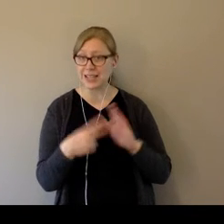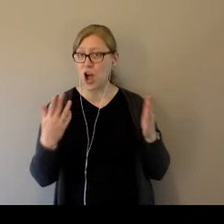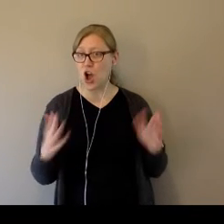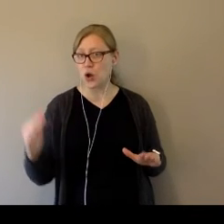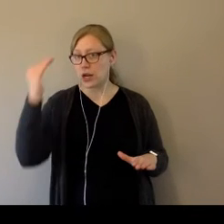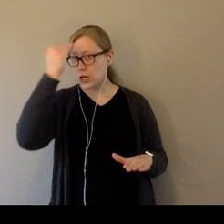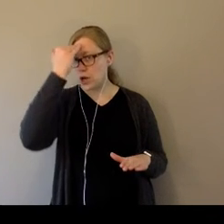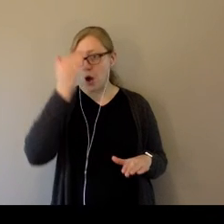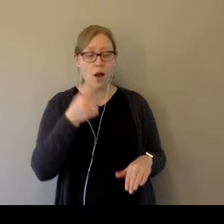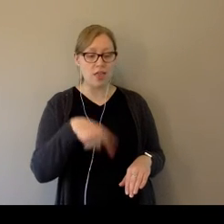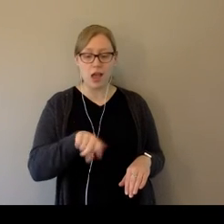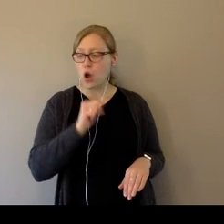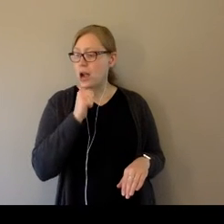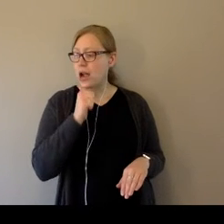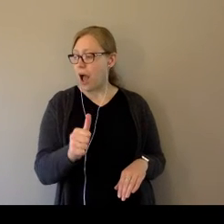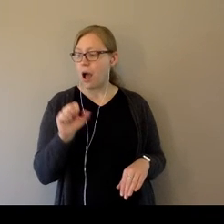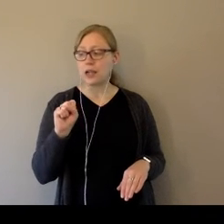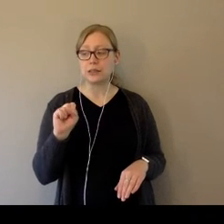similar.